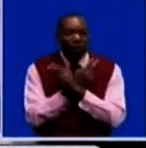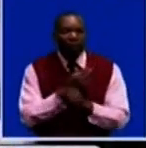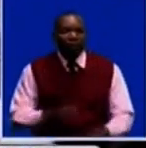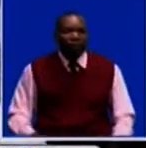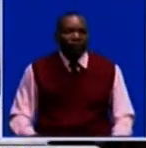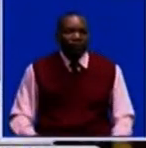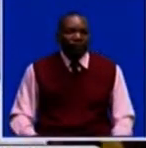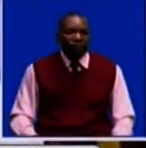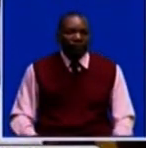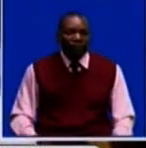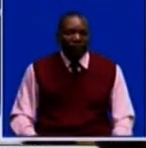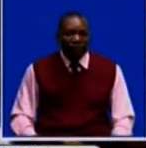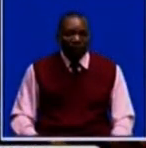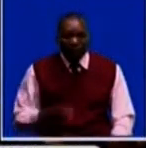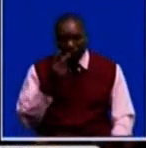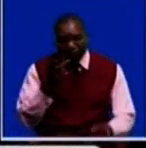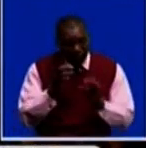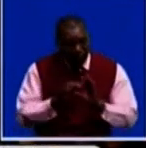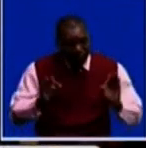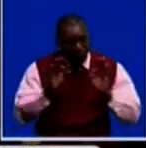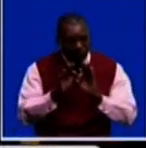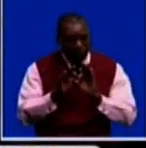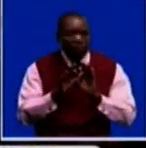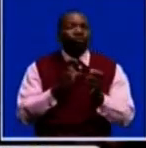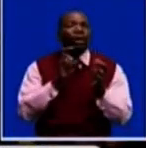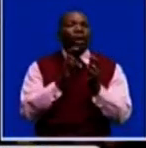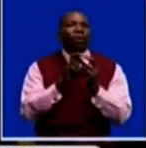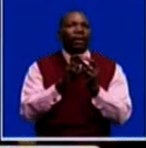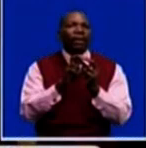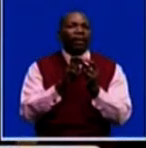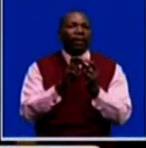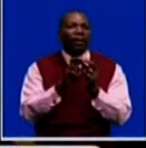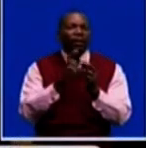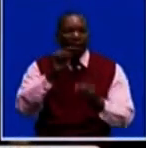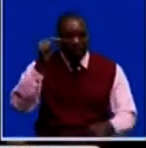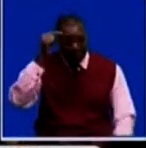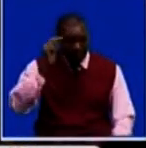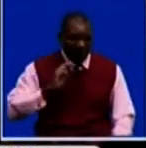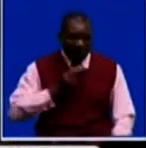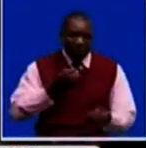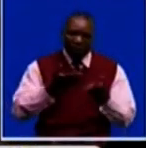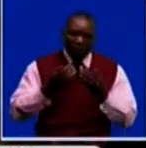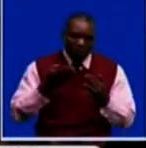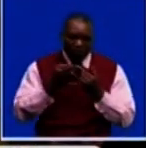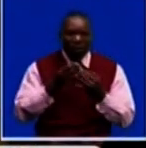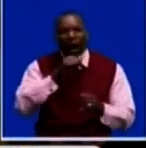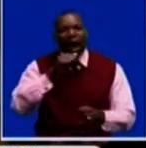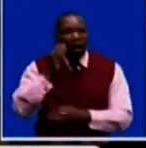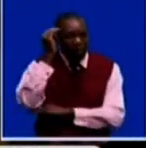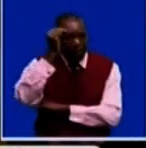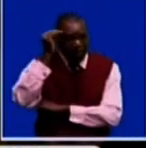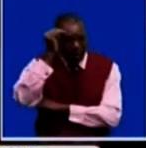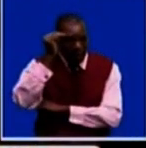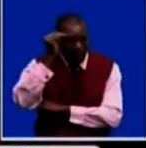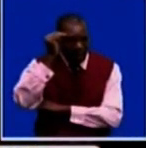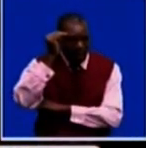attach great importance to the contract that the government has given us through the Ministry of Agriculture. And